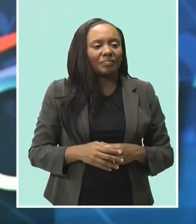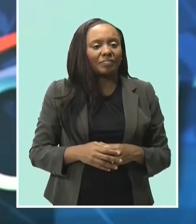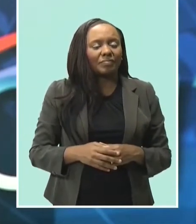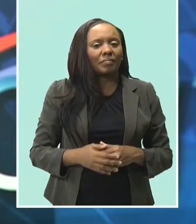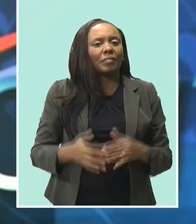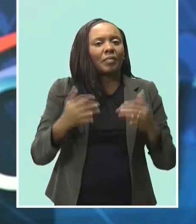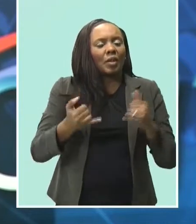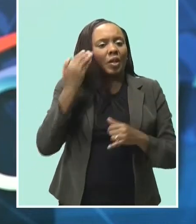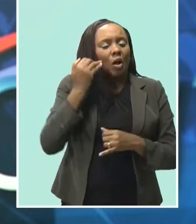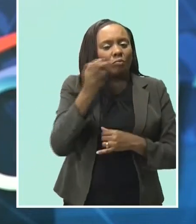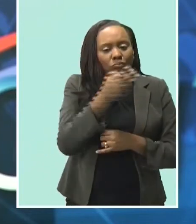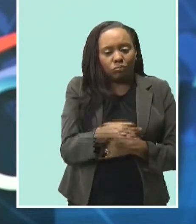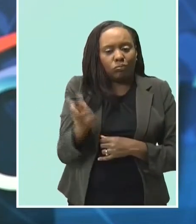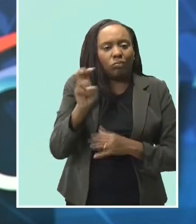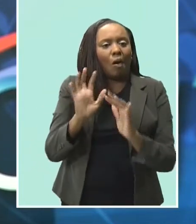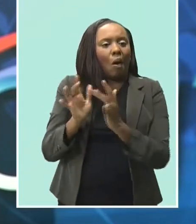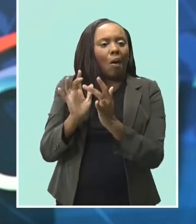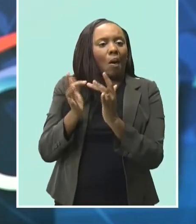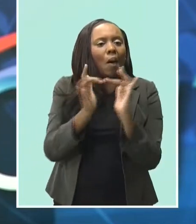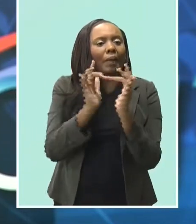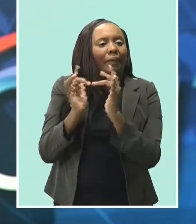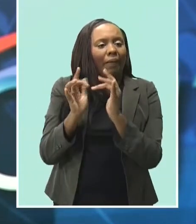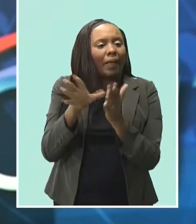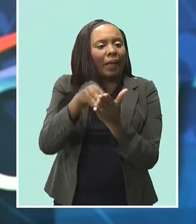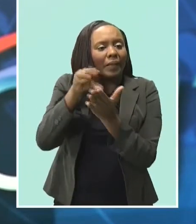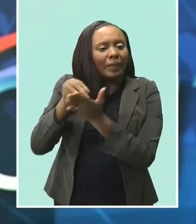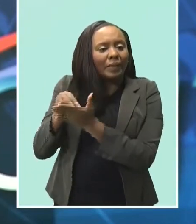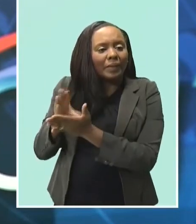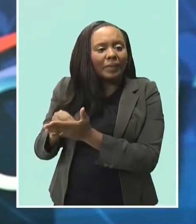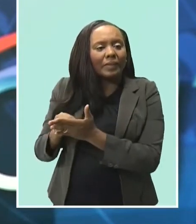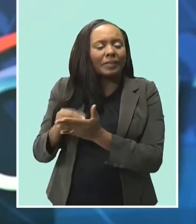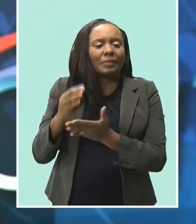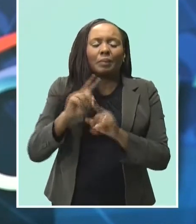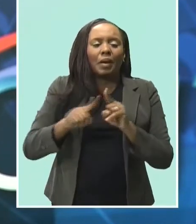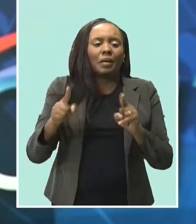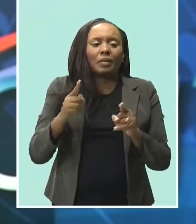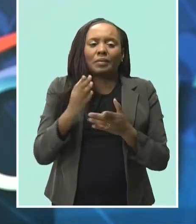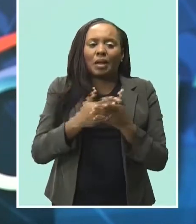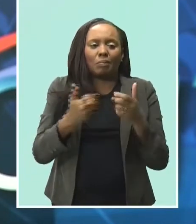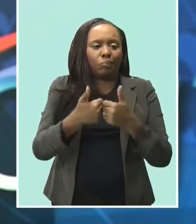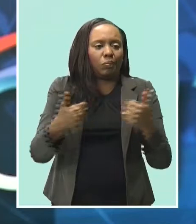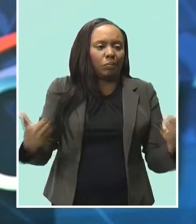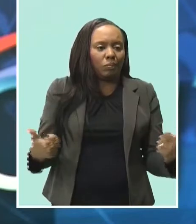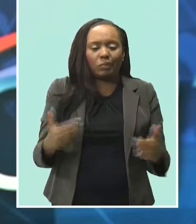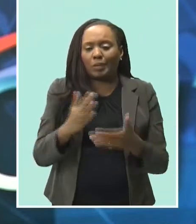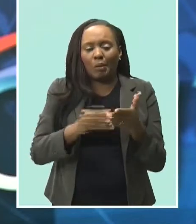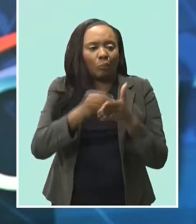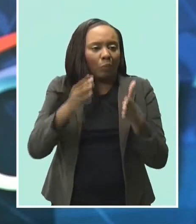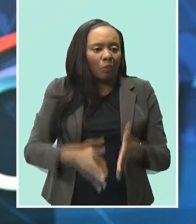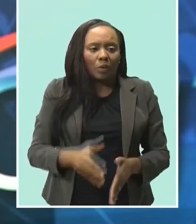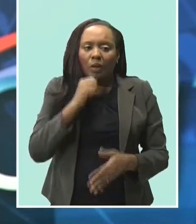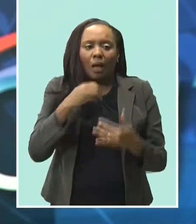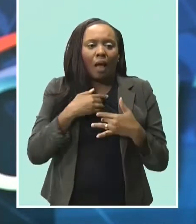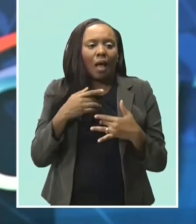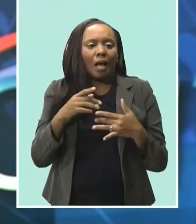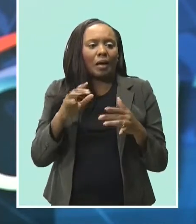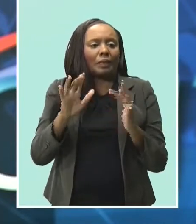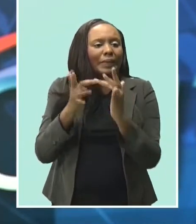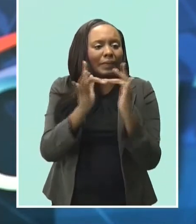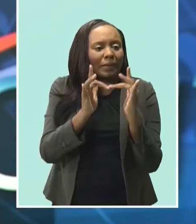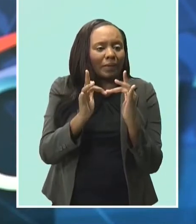Now, what do we know about taking public transportation under the new directive? All public service vehicles and motor omnibuses are limited